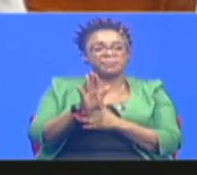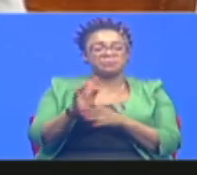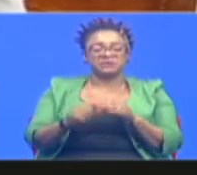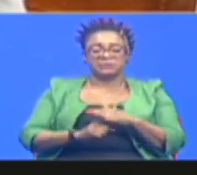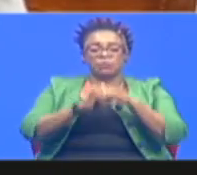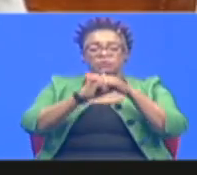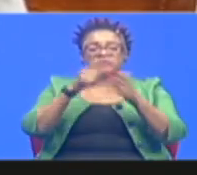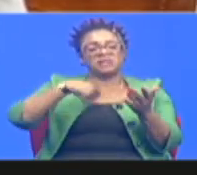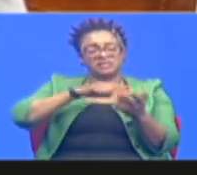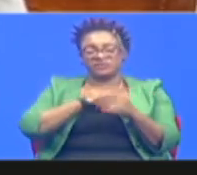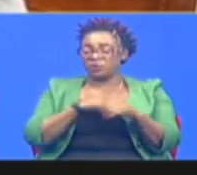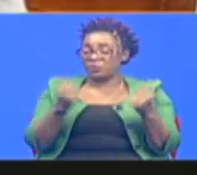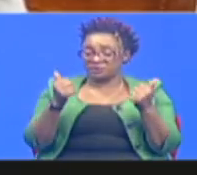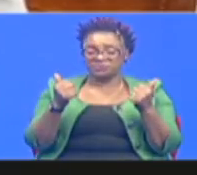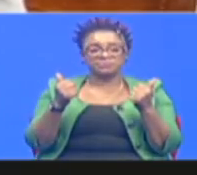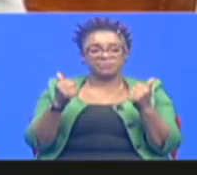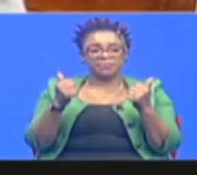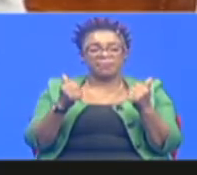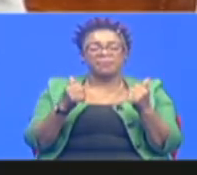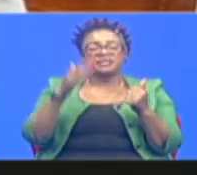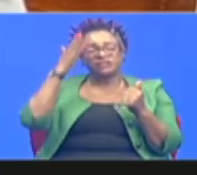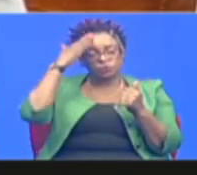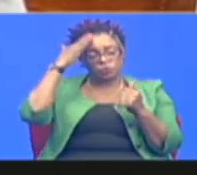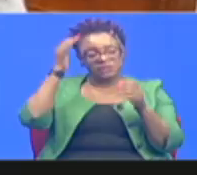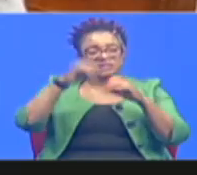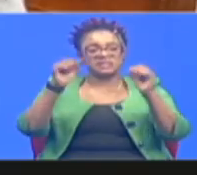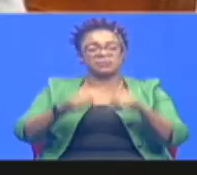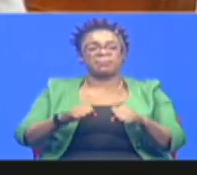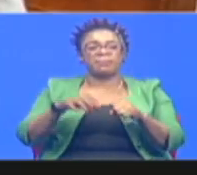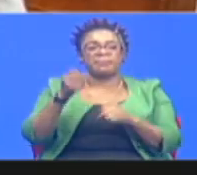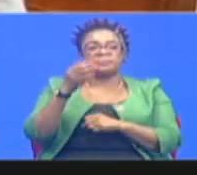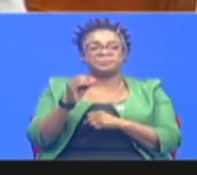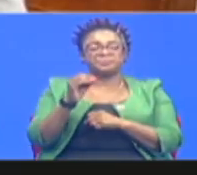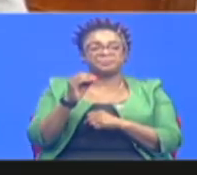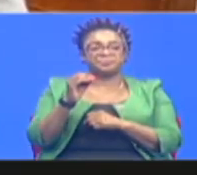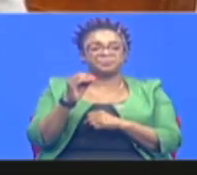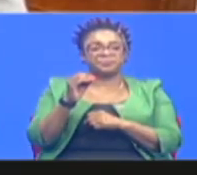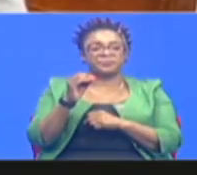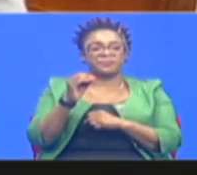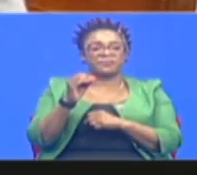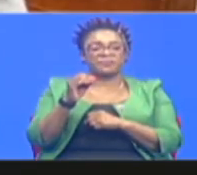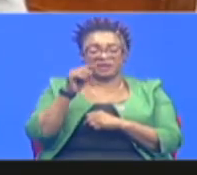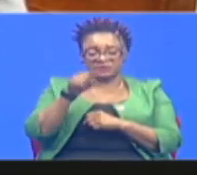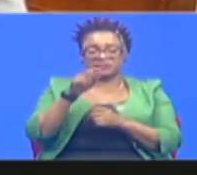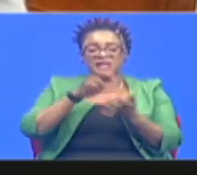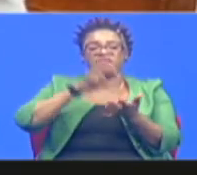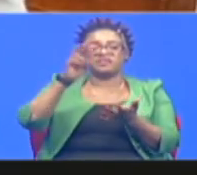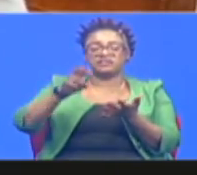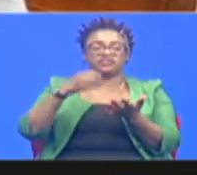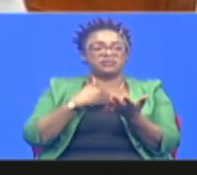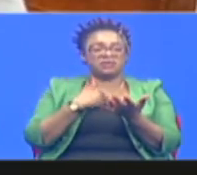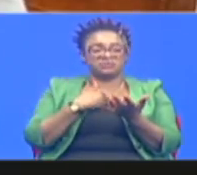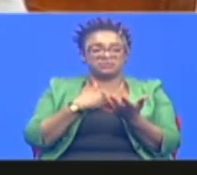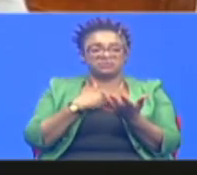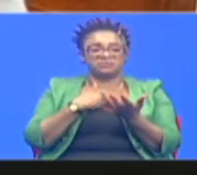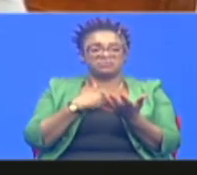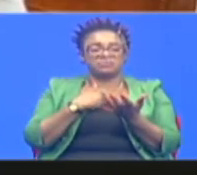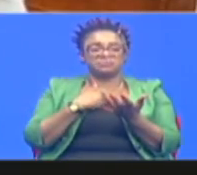us. He is used to the system. Mm-hmm. So that is the advantage that he has.